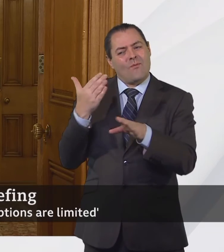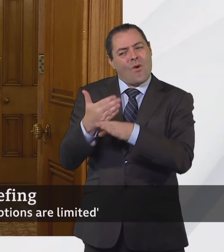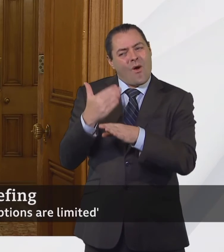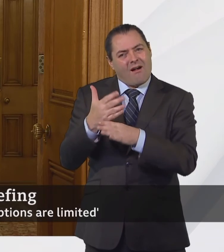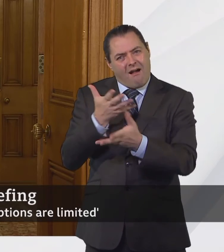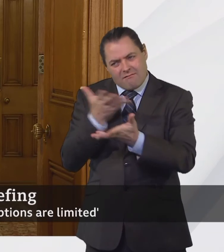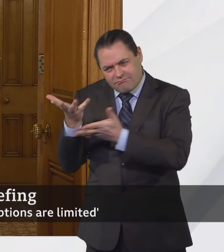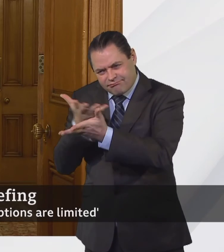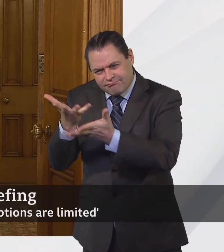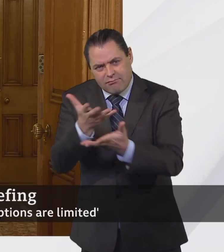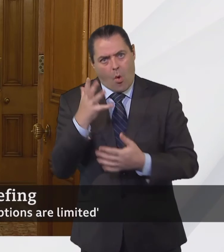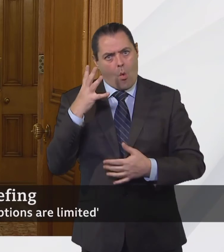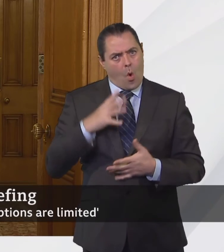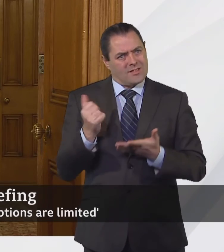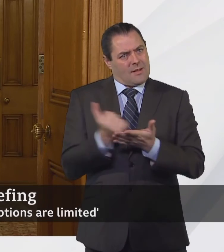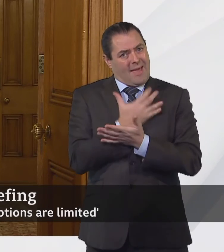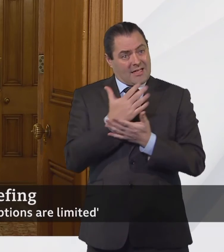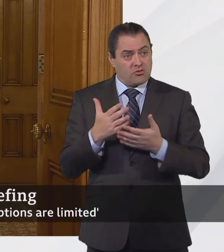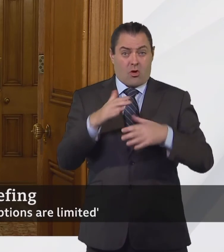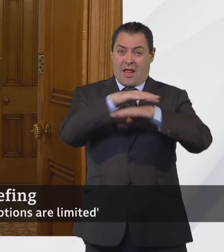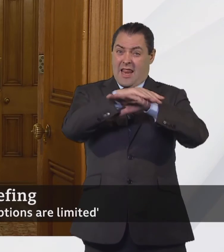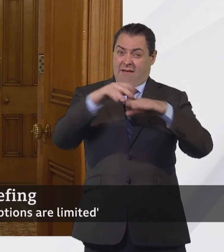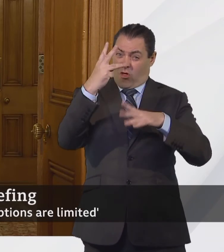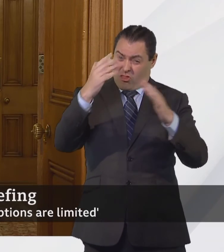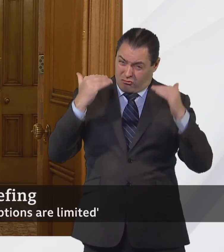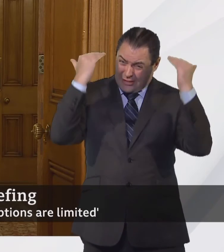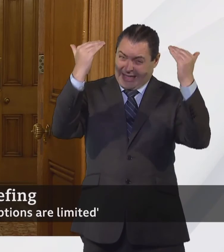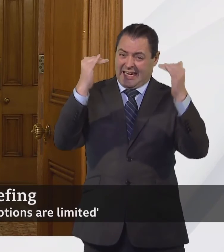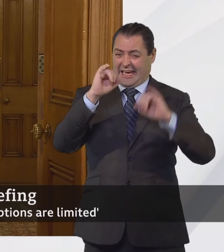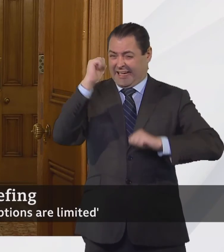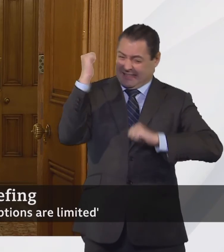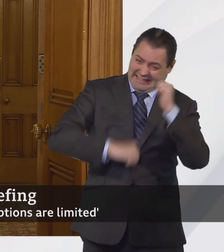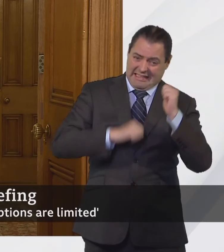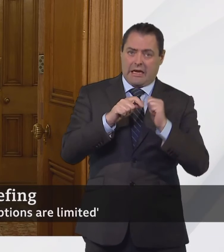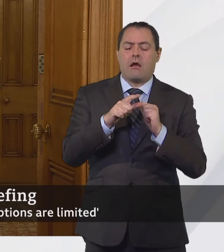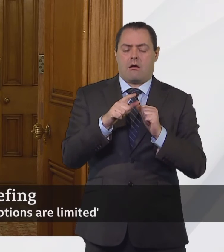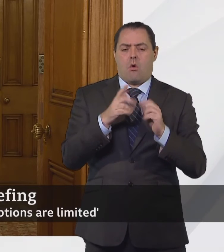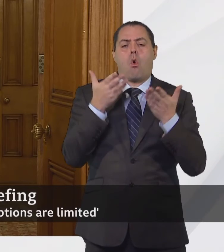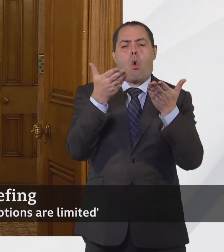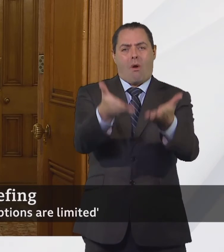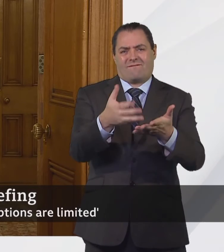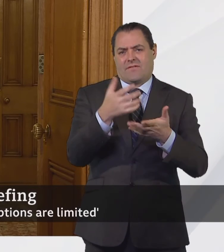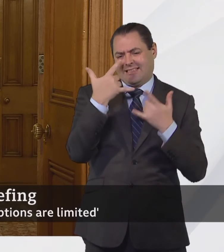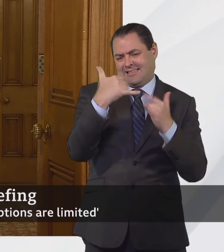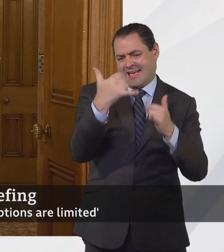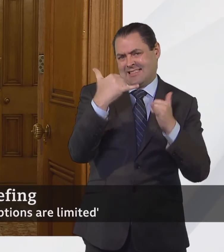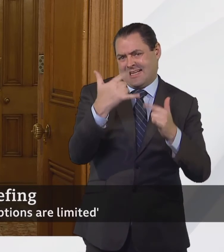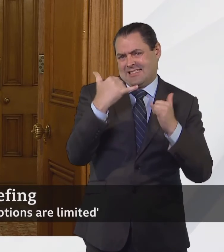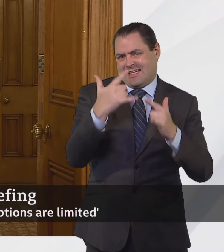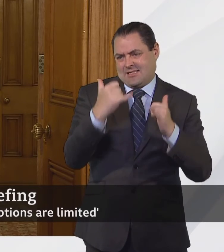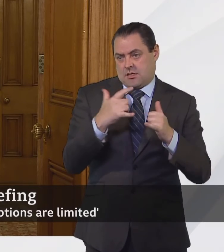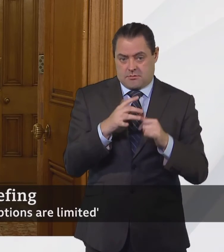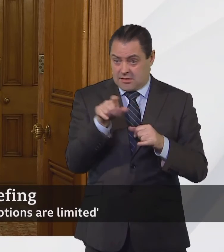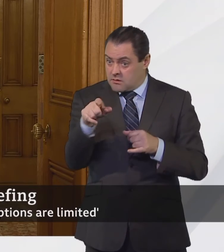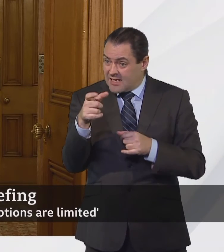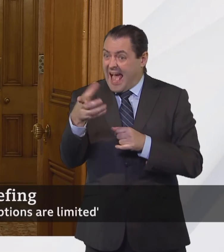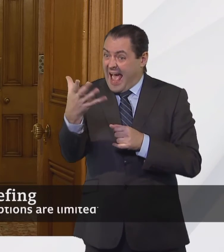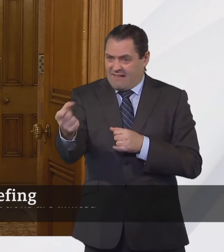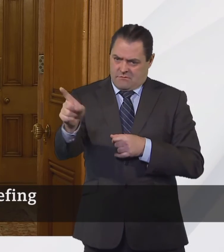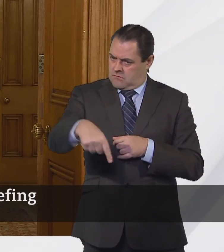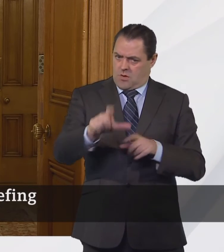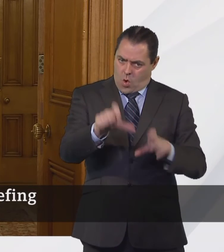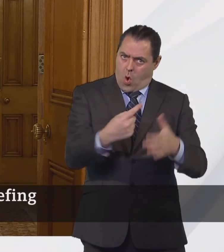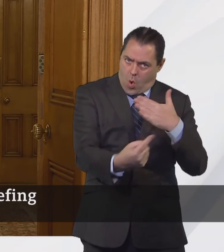community testing to Tier 3 areas as quickly as possible, opening the way for them to follow